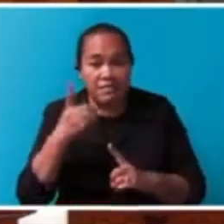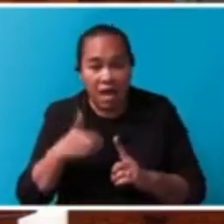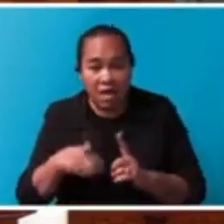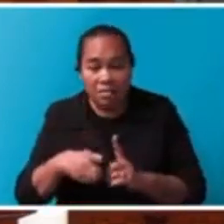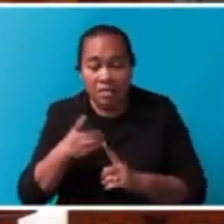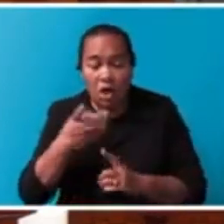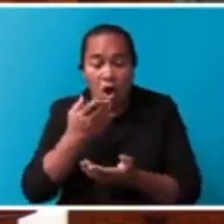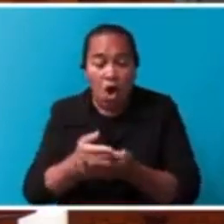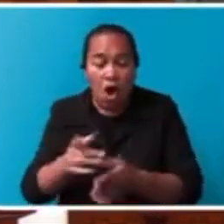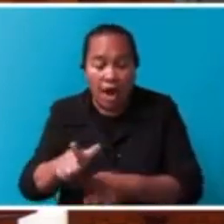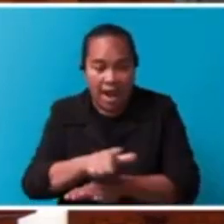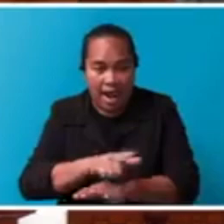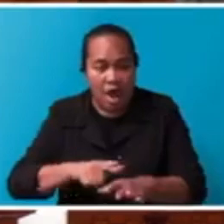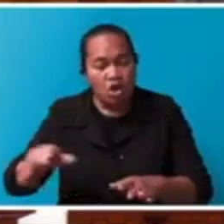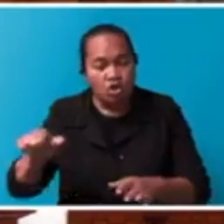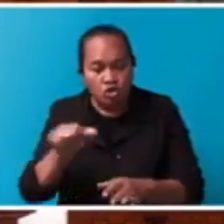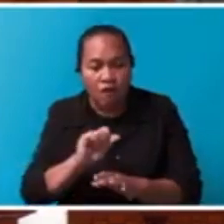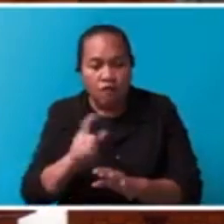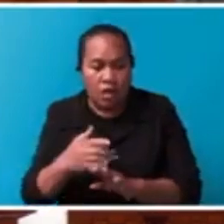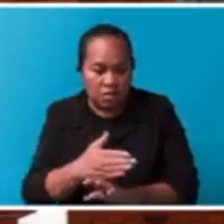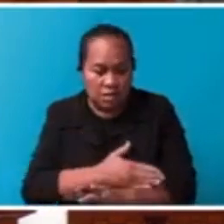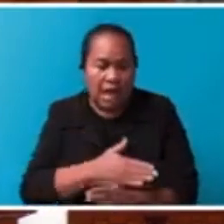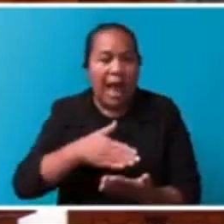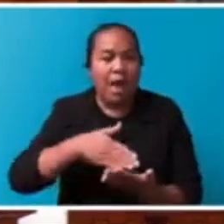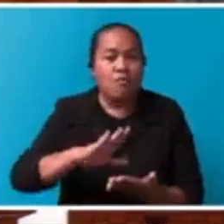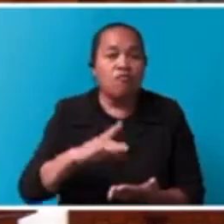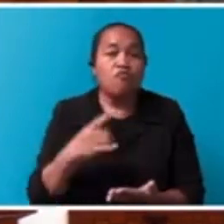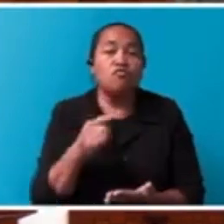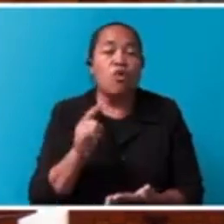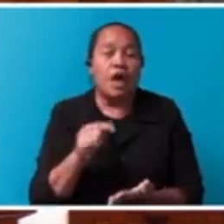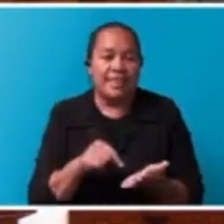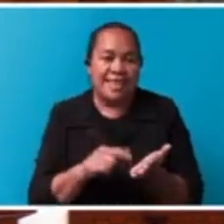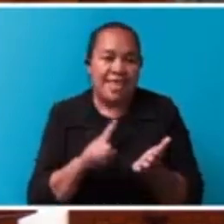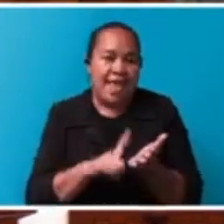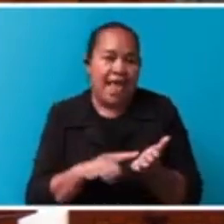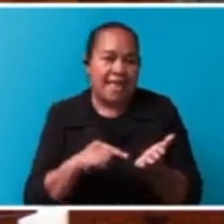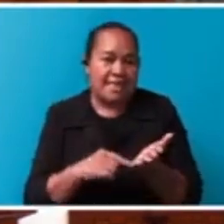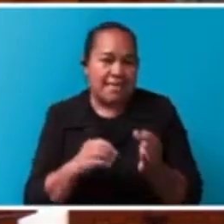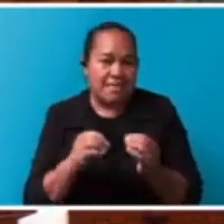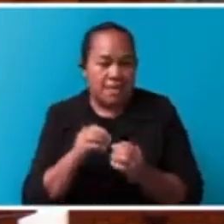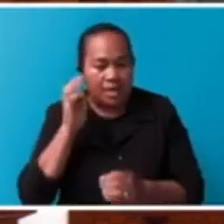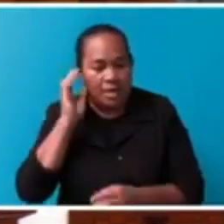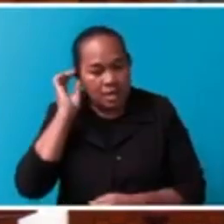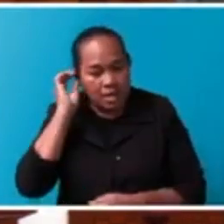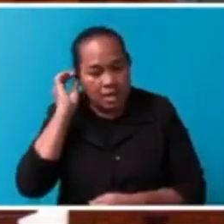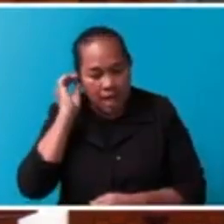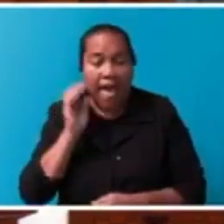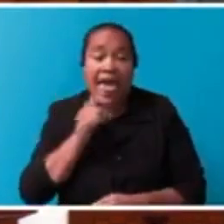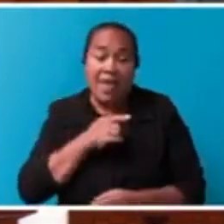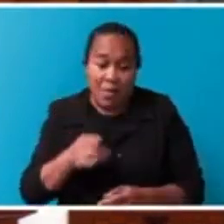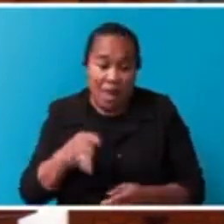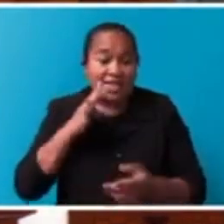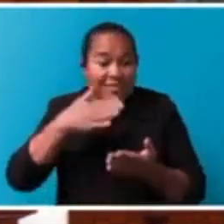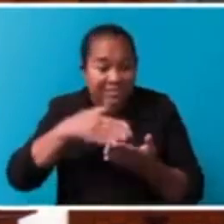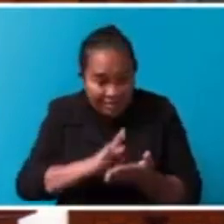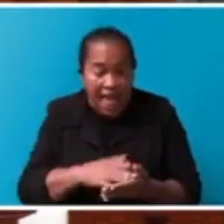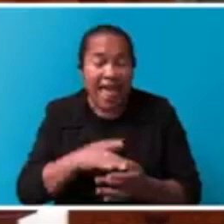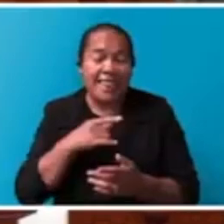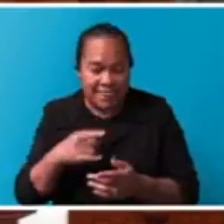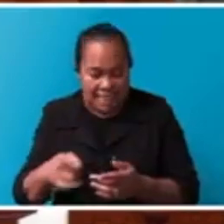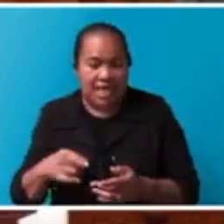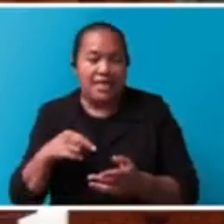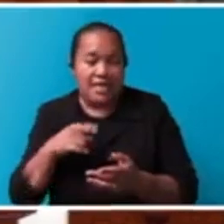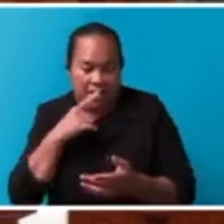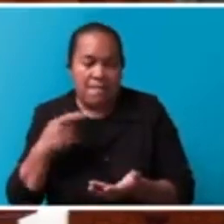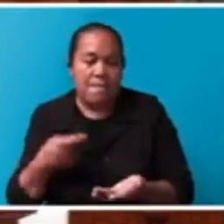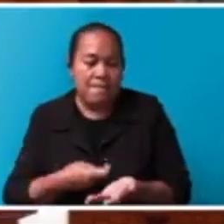the land should be approved by TLTB. And for sure, compensations will be paid at